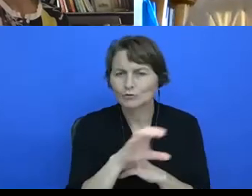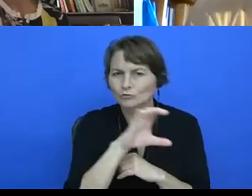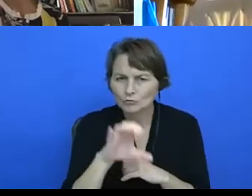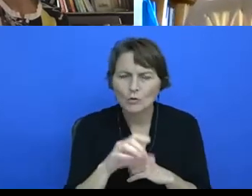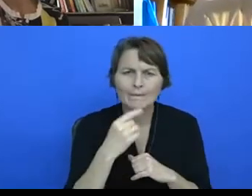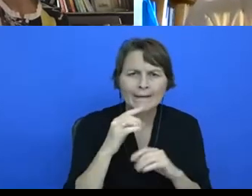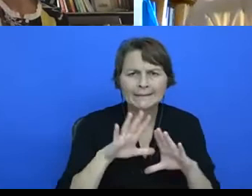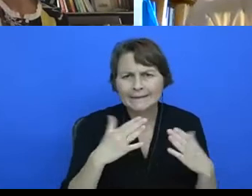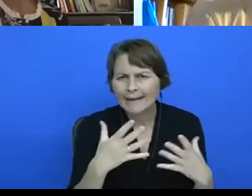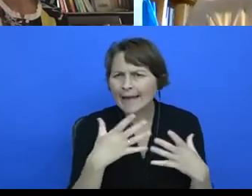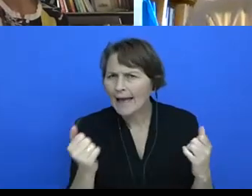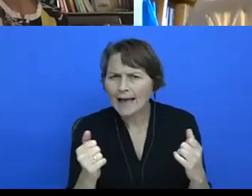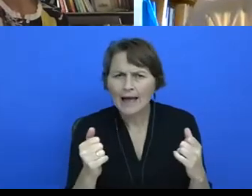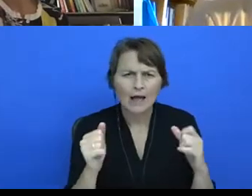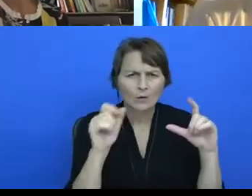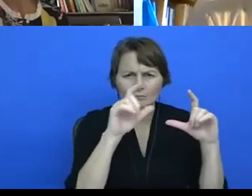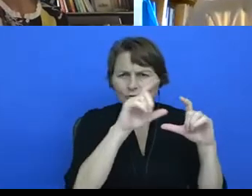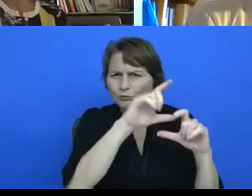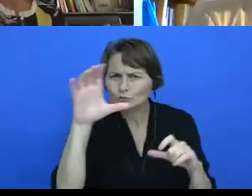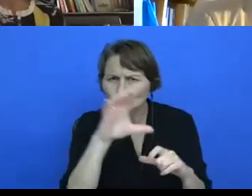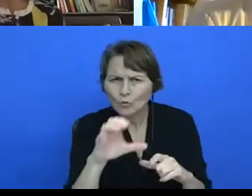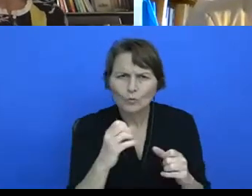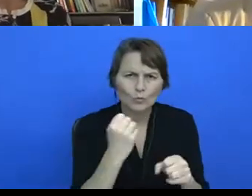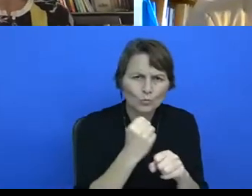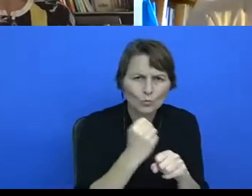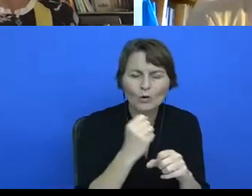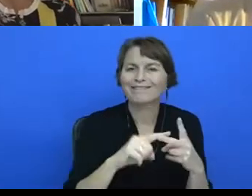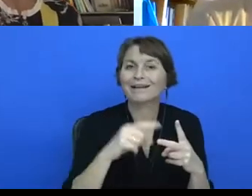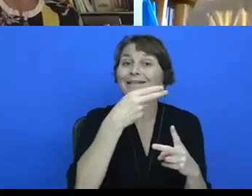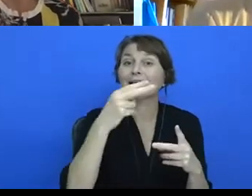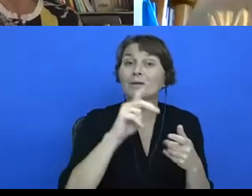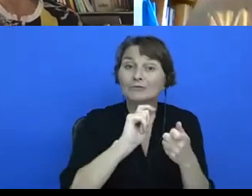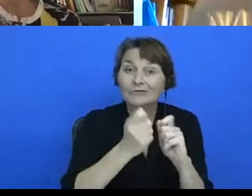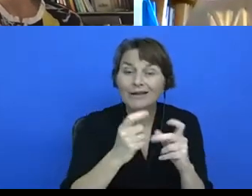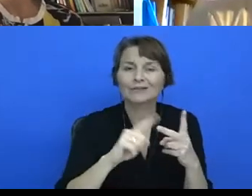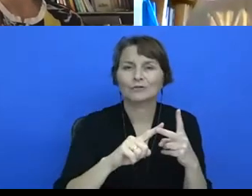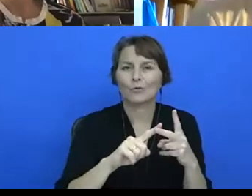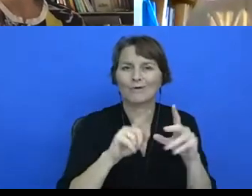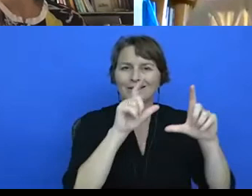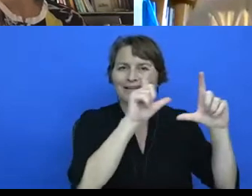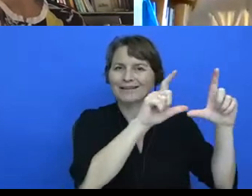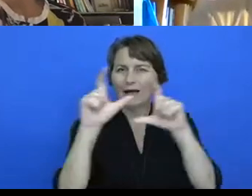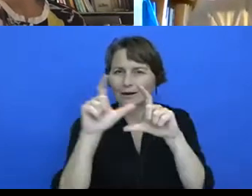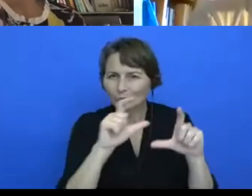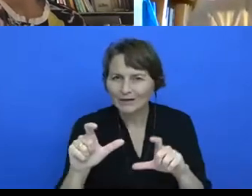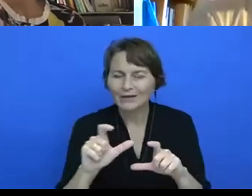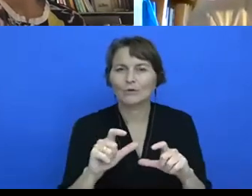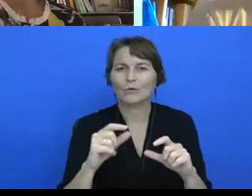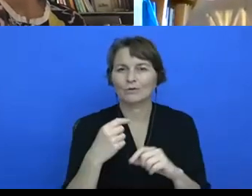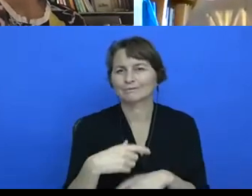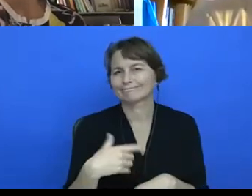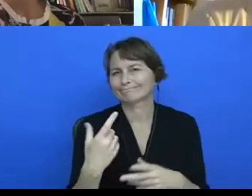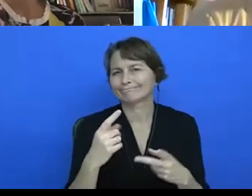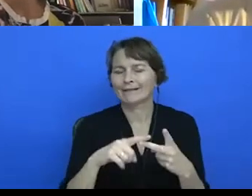and speaker view, which some of you may or may not know, and could try out their presentation. We wanted to make it accessible